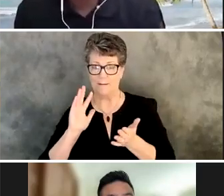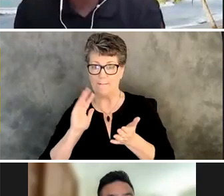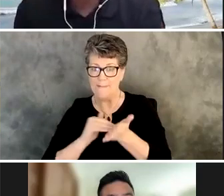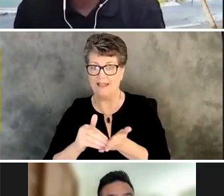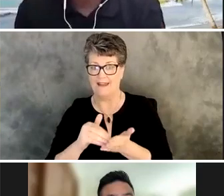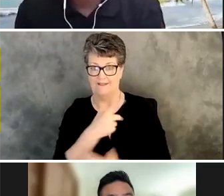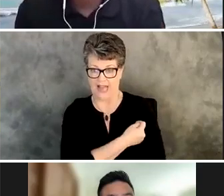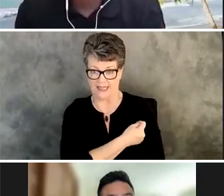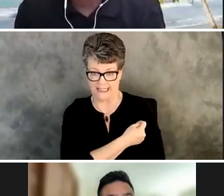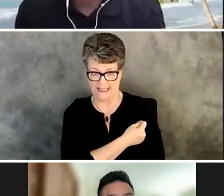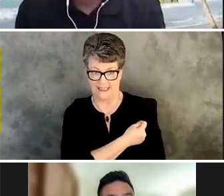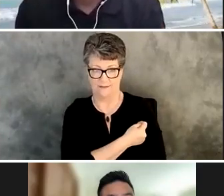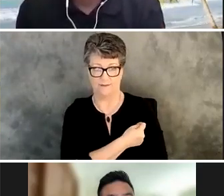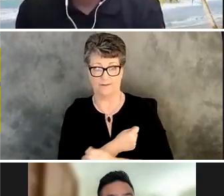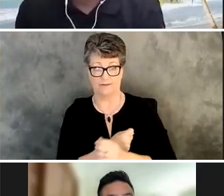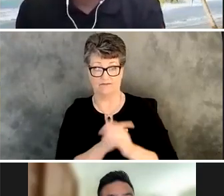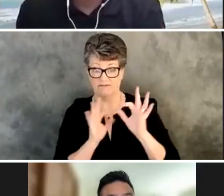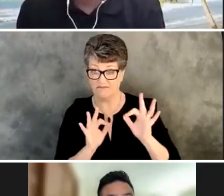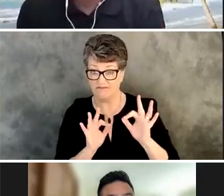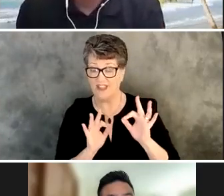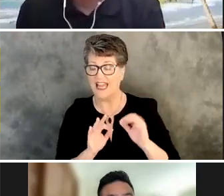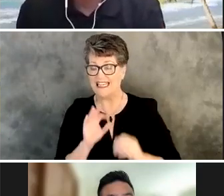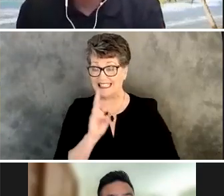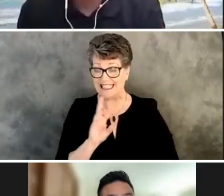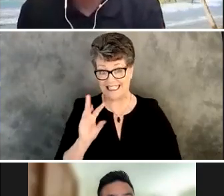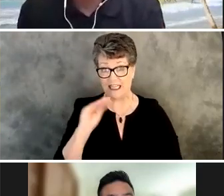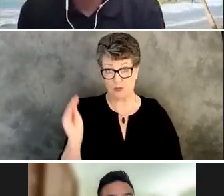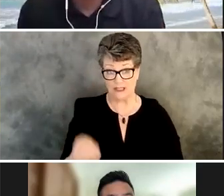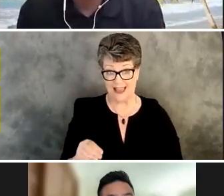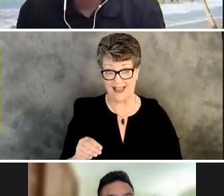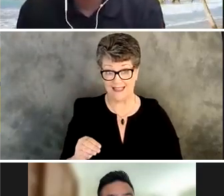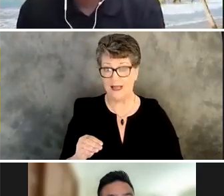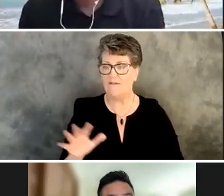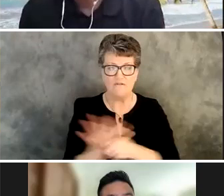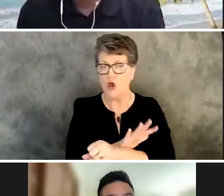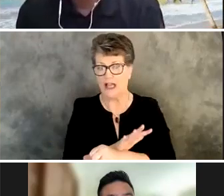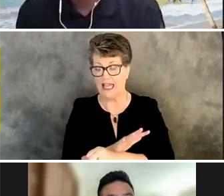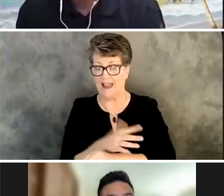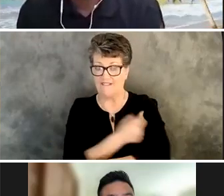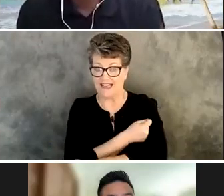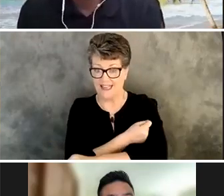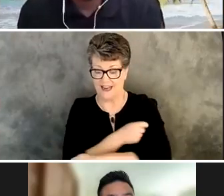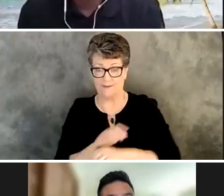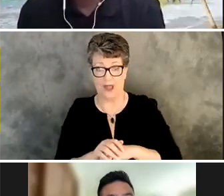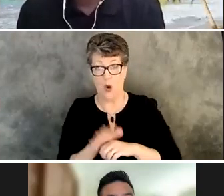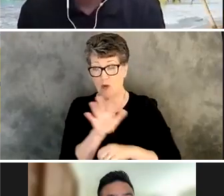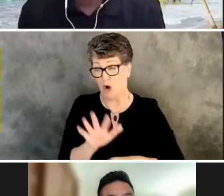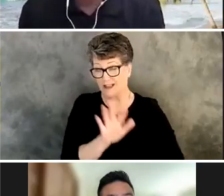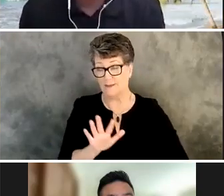great thing about this is 66% have been fully vaccinated. And we are approximately